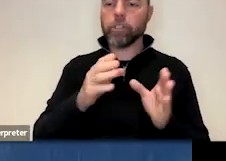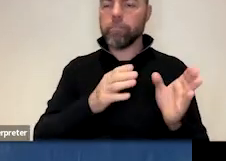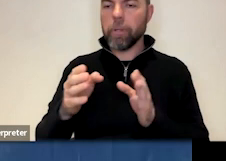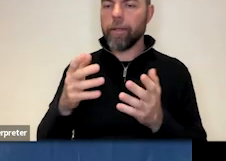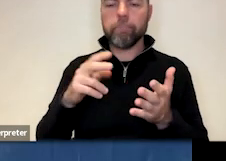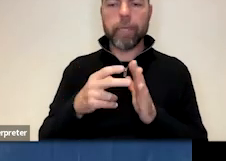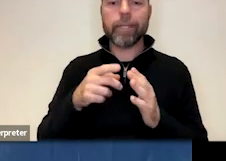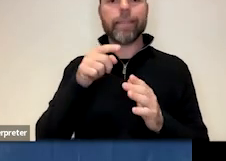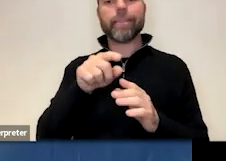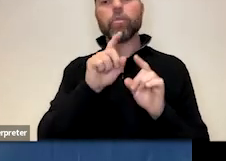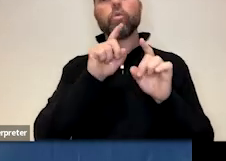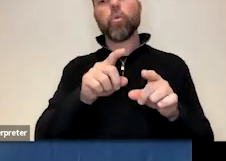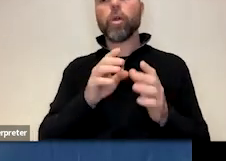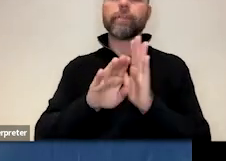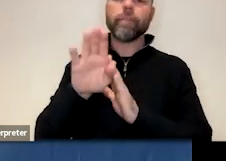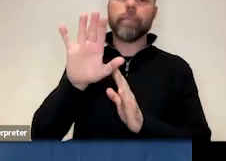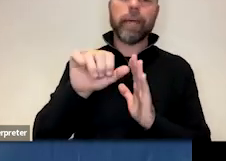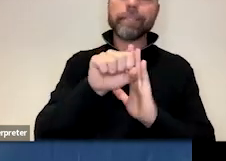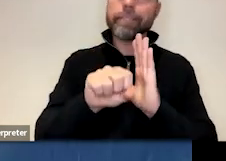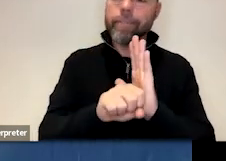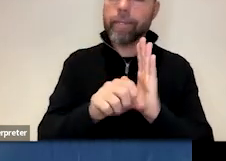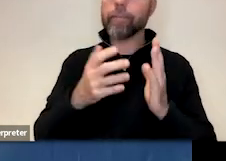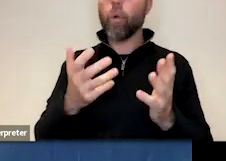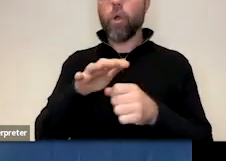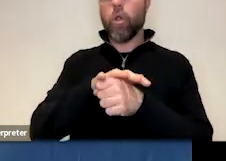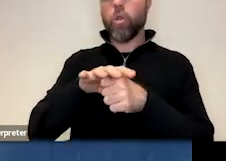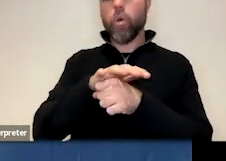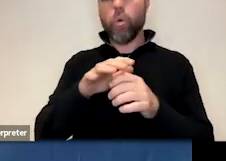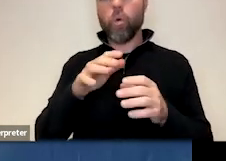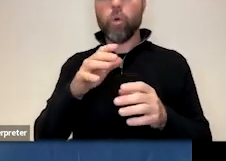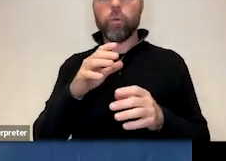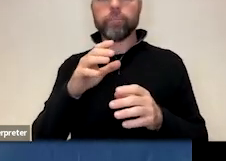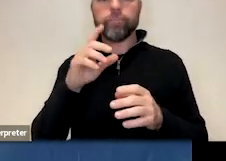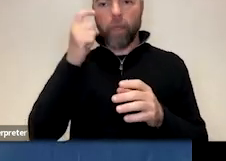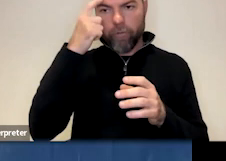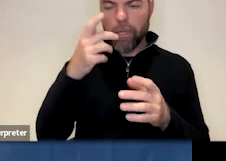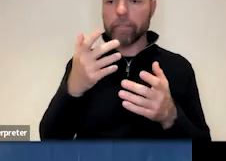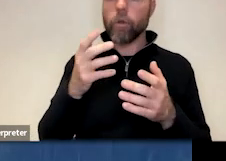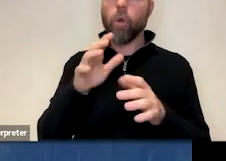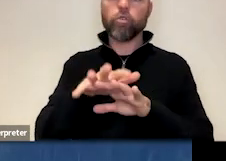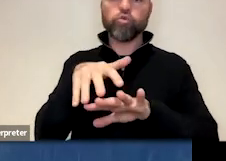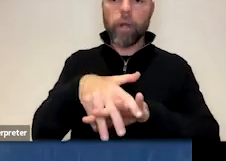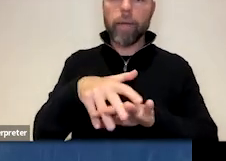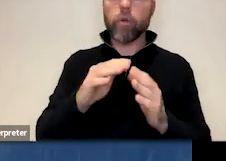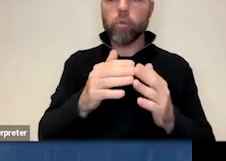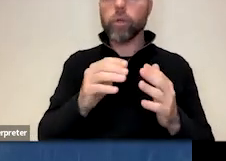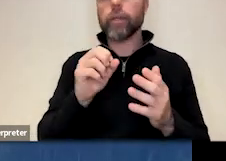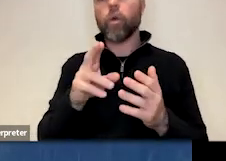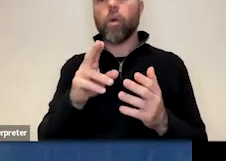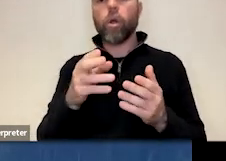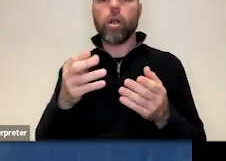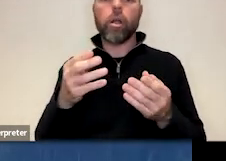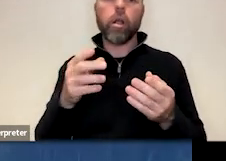that's developed by a state or a local municipality, a tribal community, or territorial